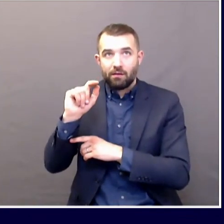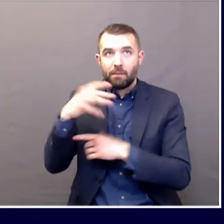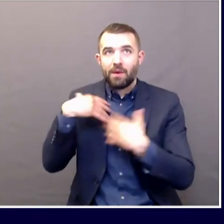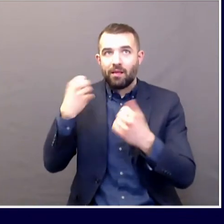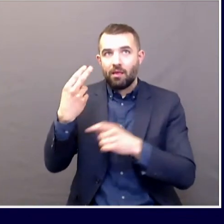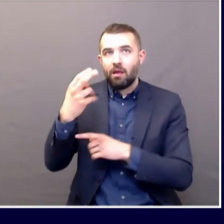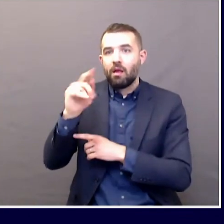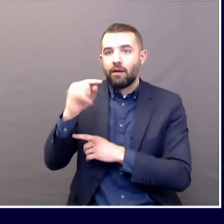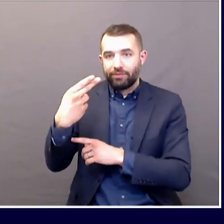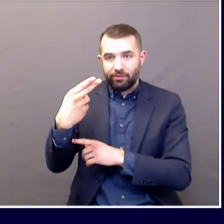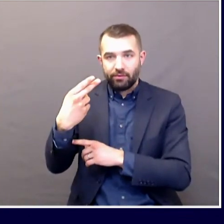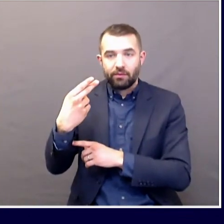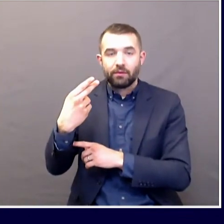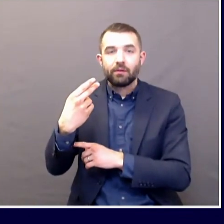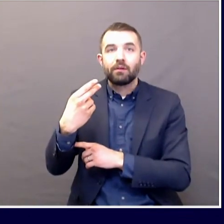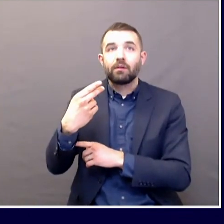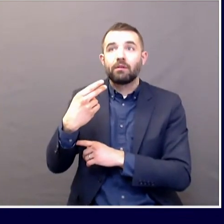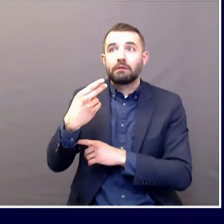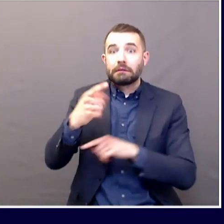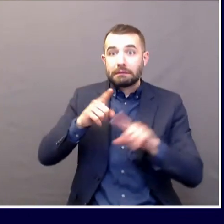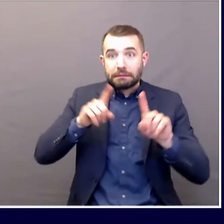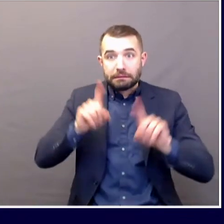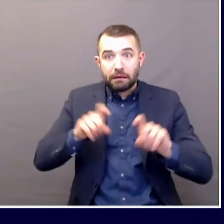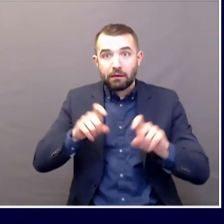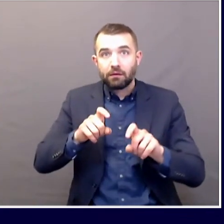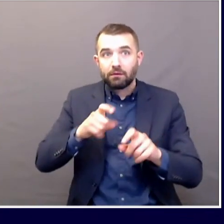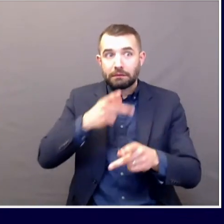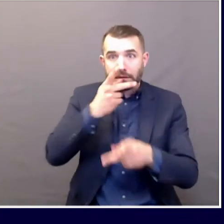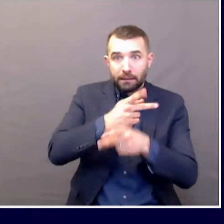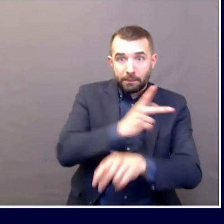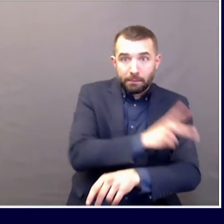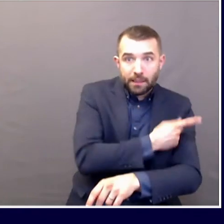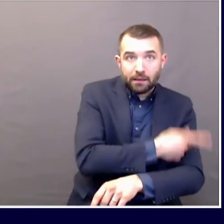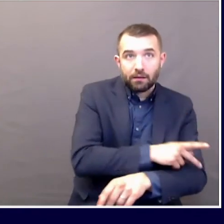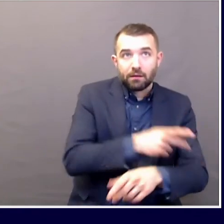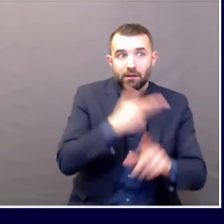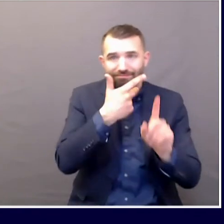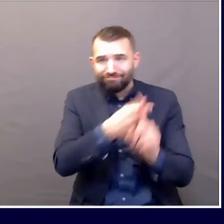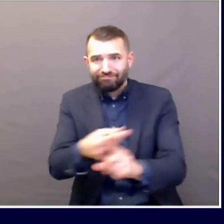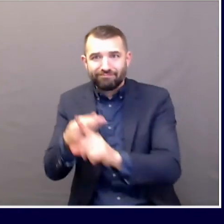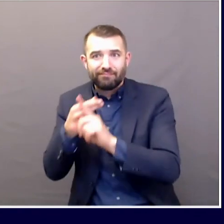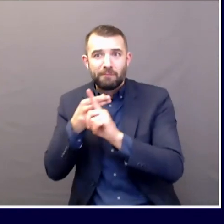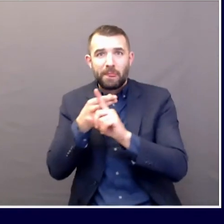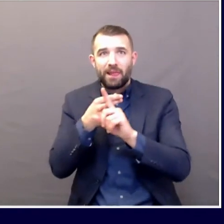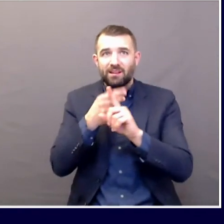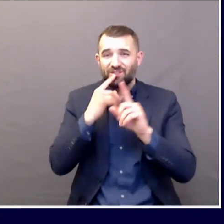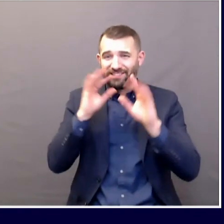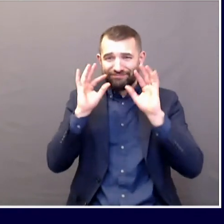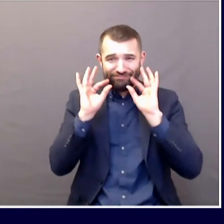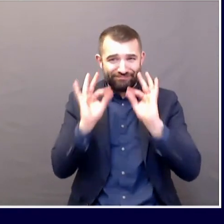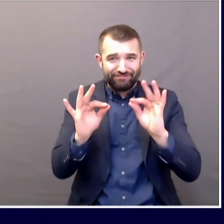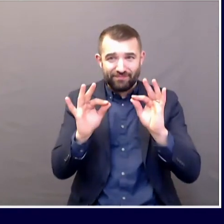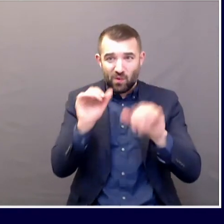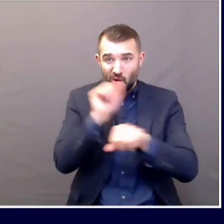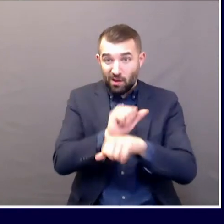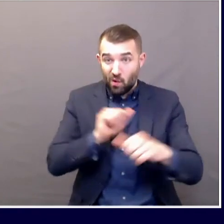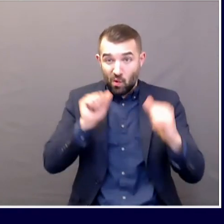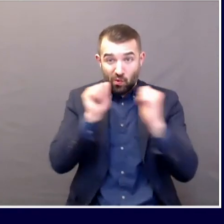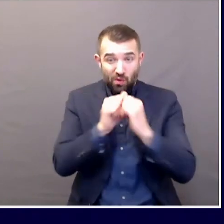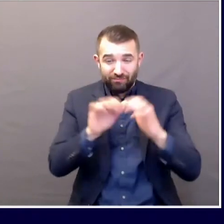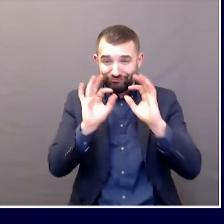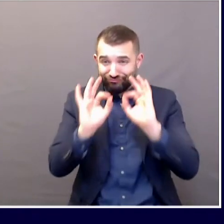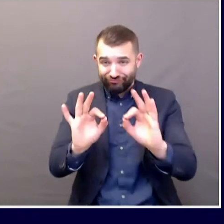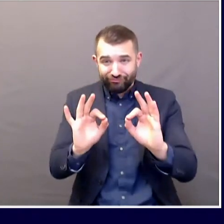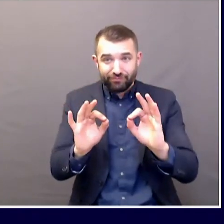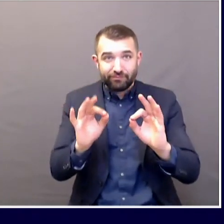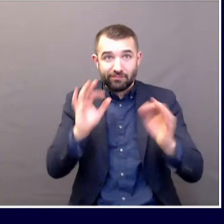mass vaccination. And we have worked really closely with them to, right now, again, make vaccines available to as many Maine people as